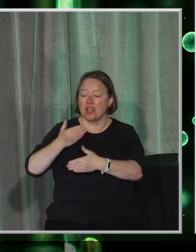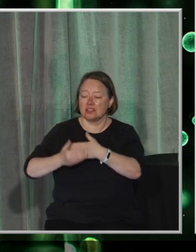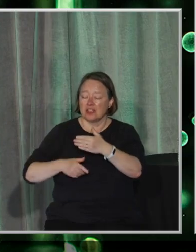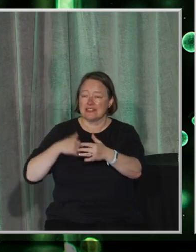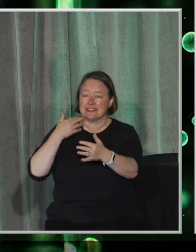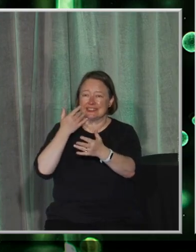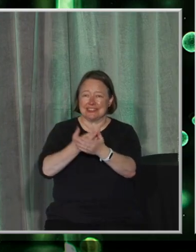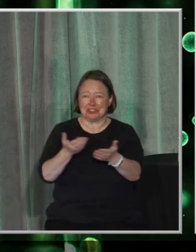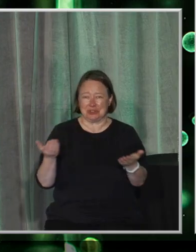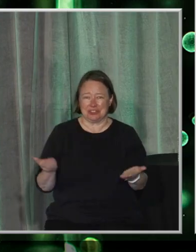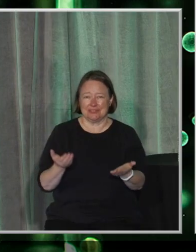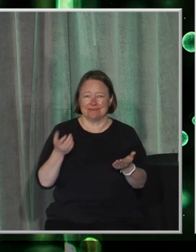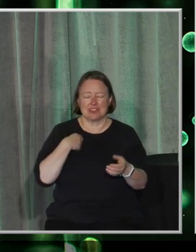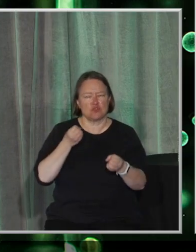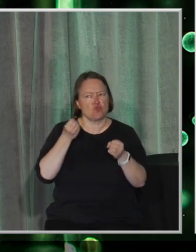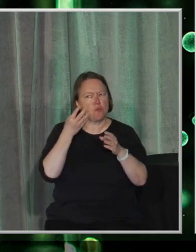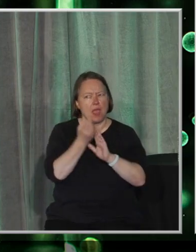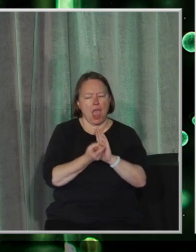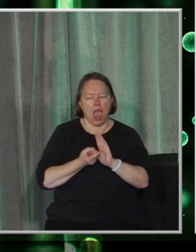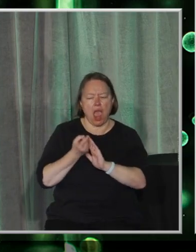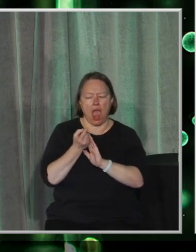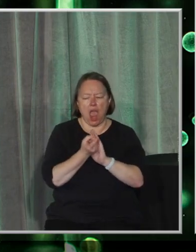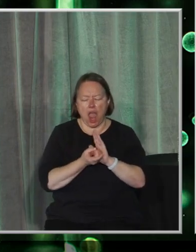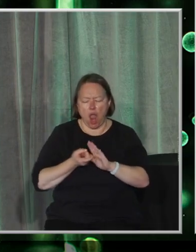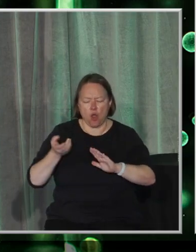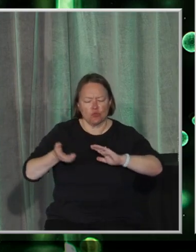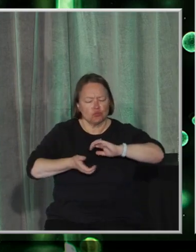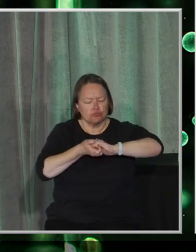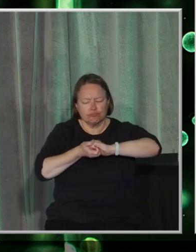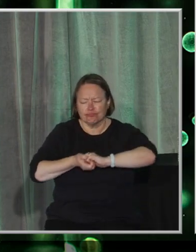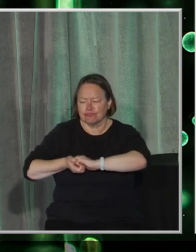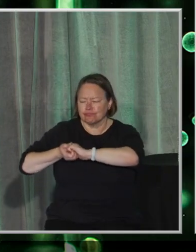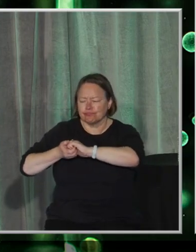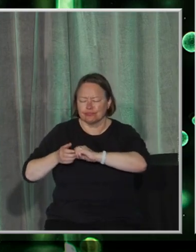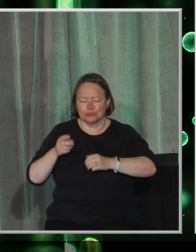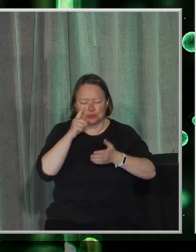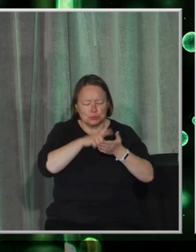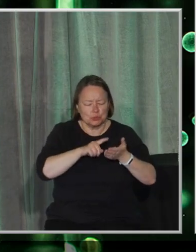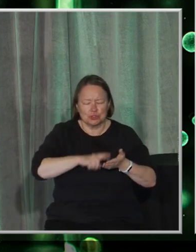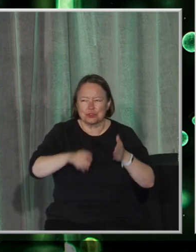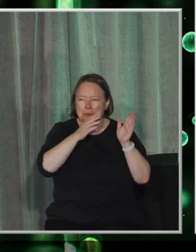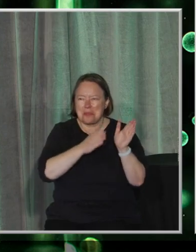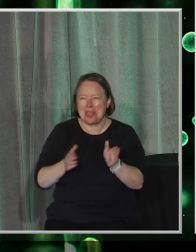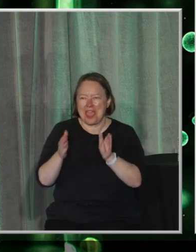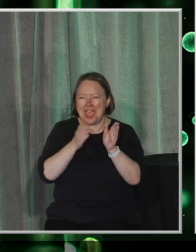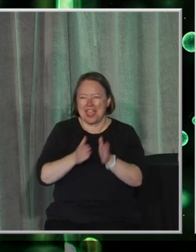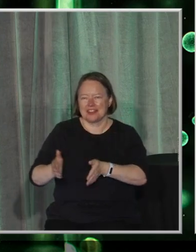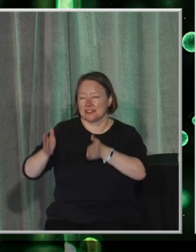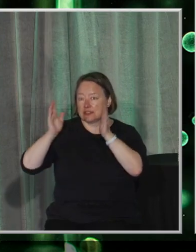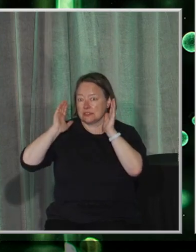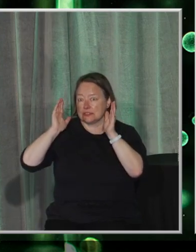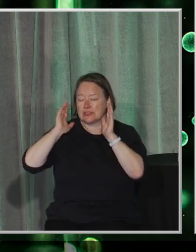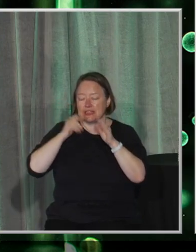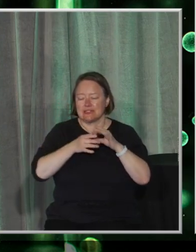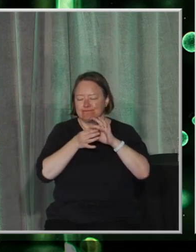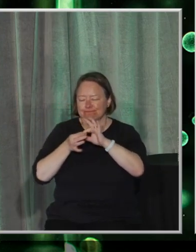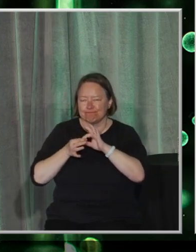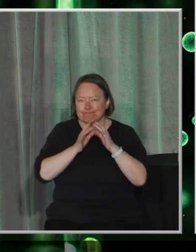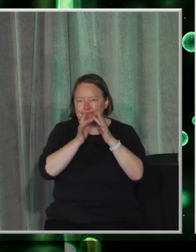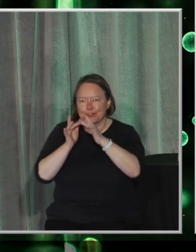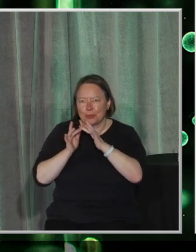here. The countless hours of collaboration, research, planning, listening,